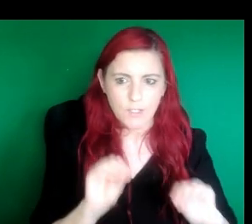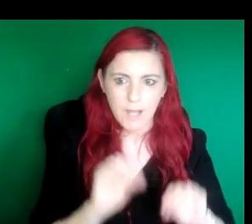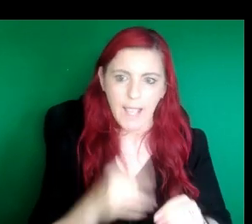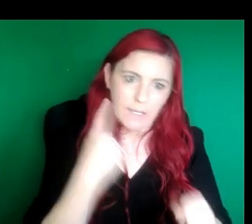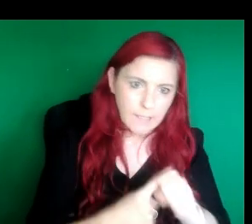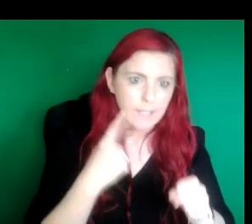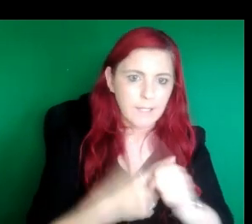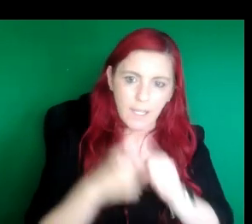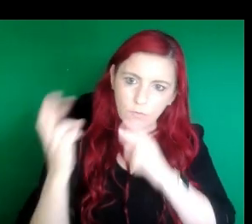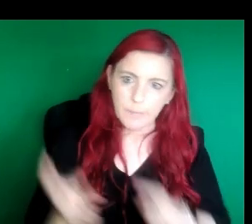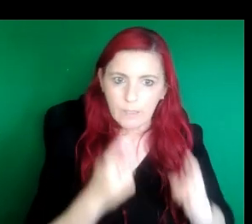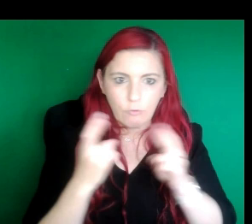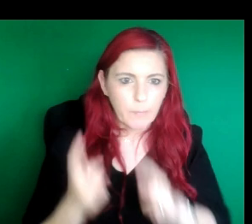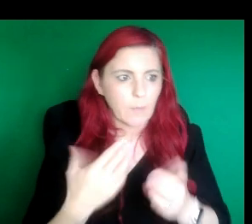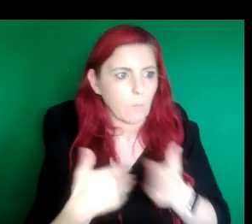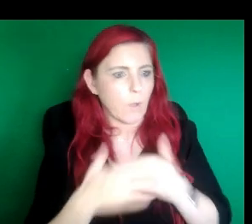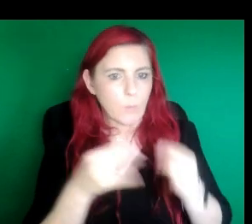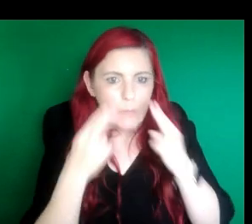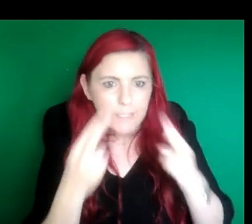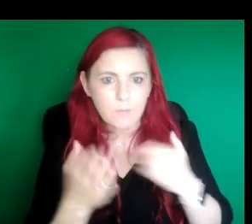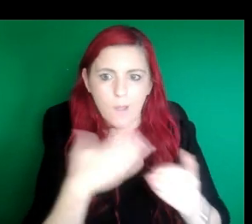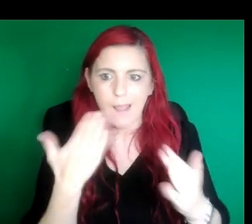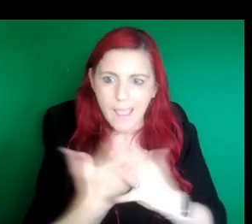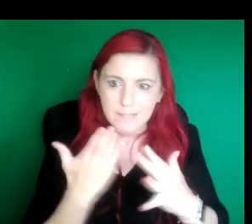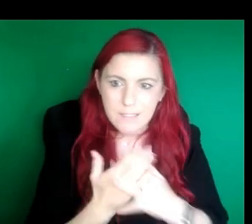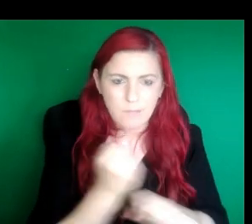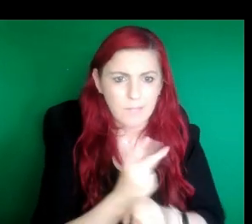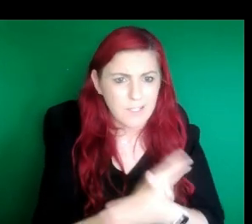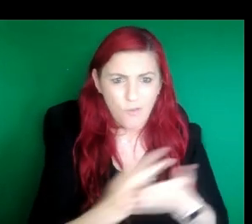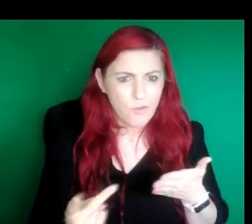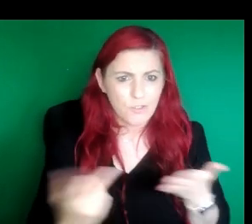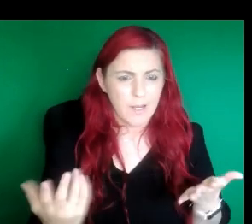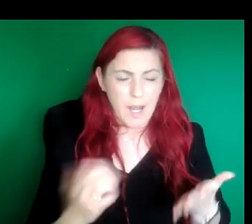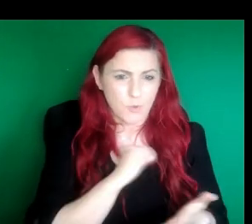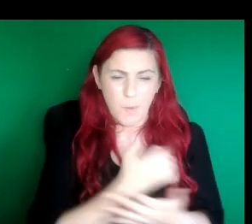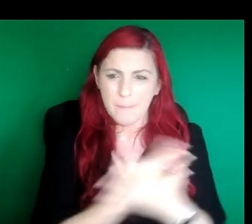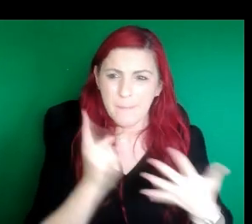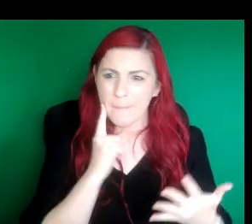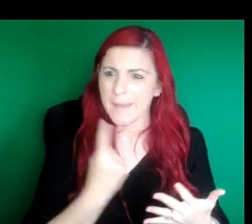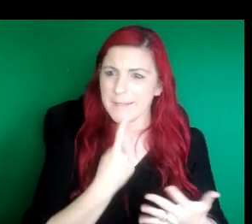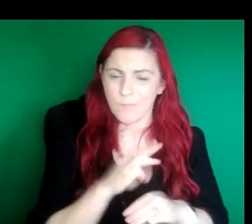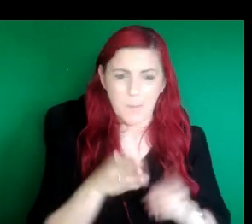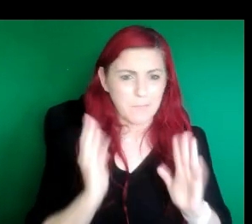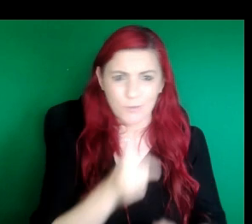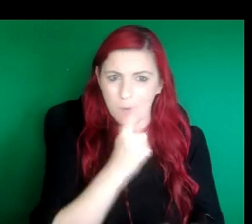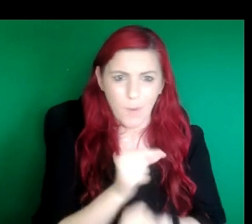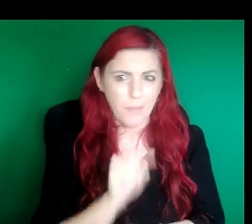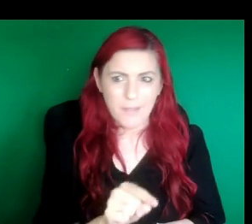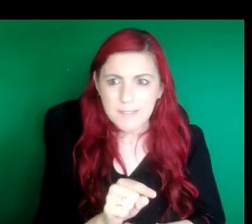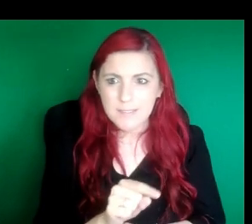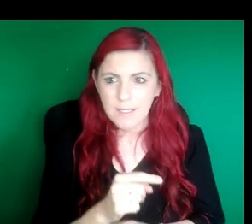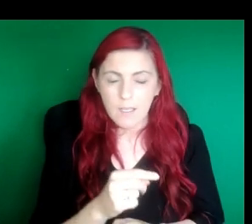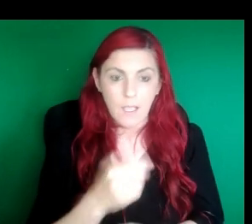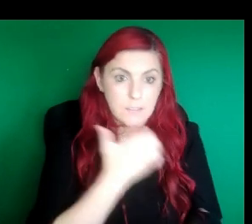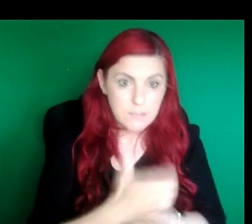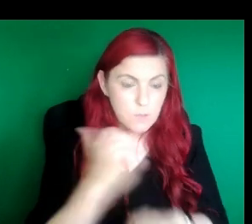again what provisions you require. And this is really tiring. This is something, again, I'm sure that many deaf people will have experience with that. You